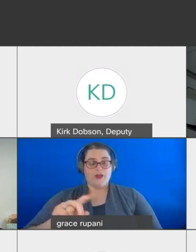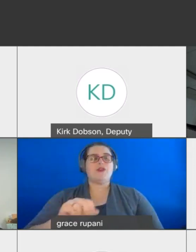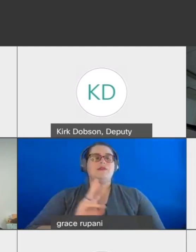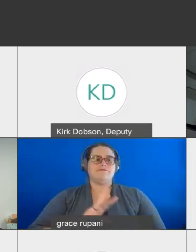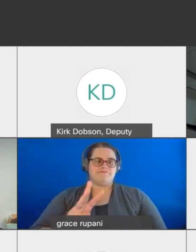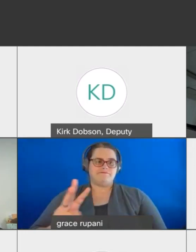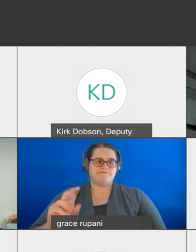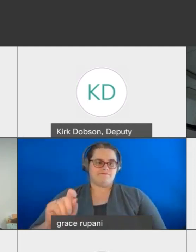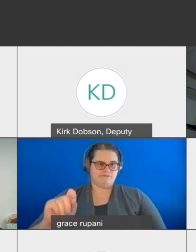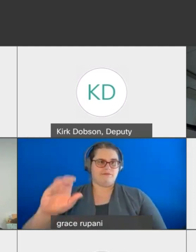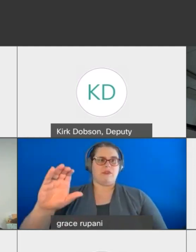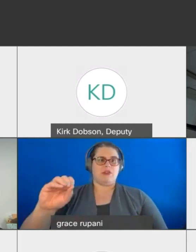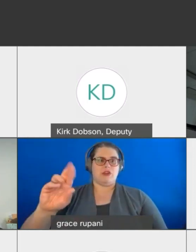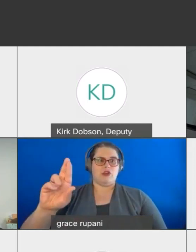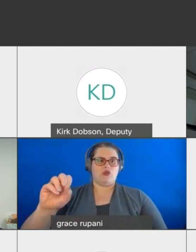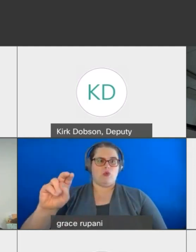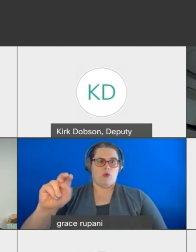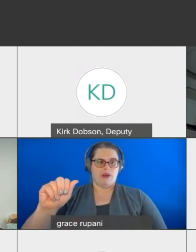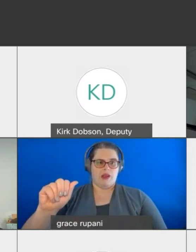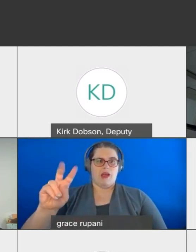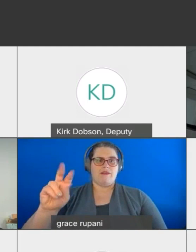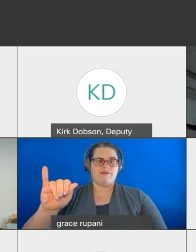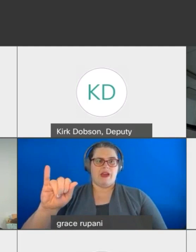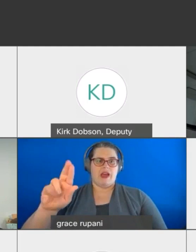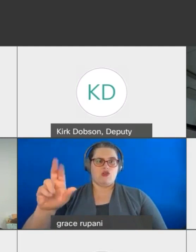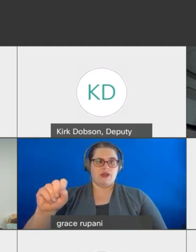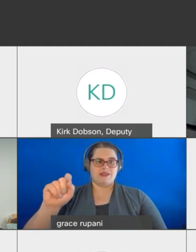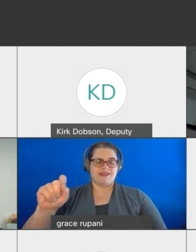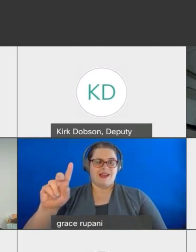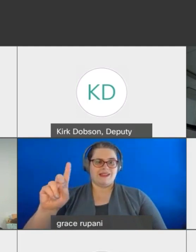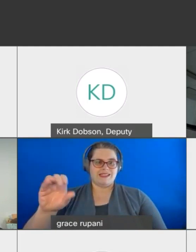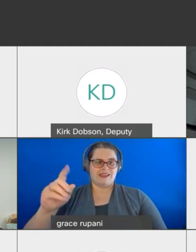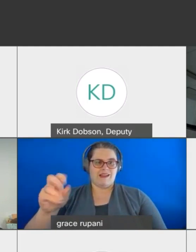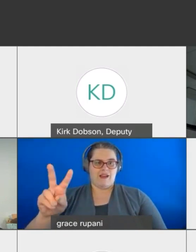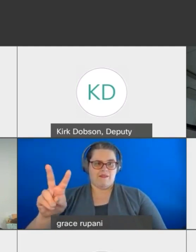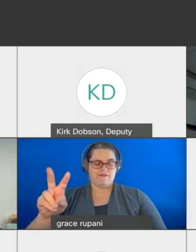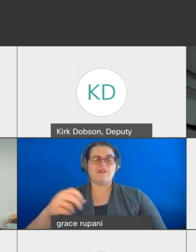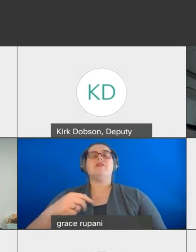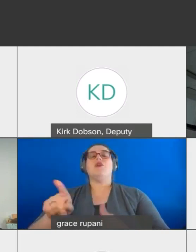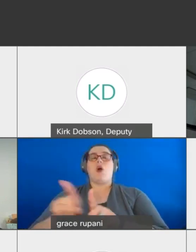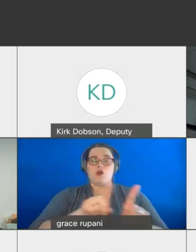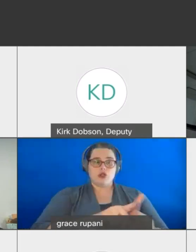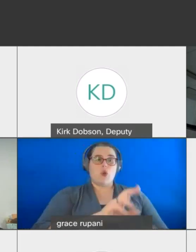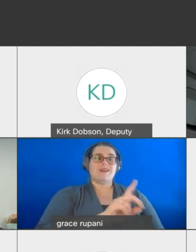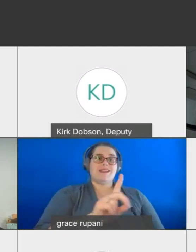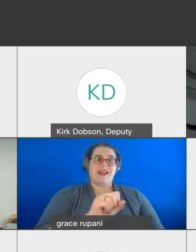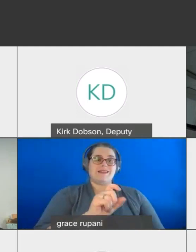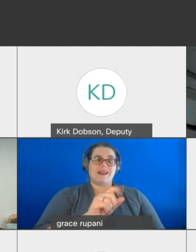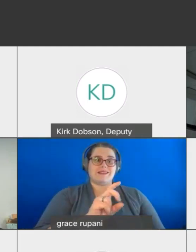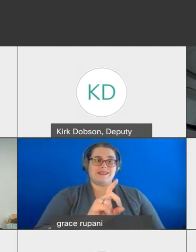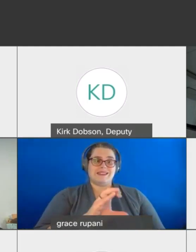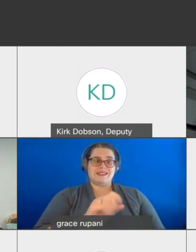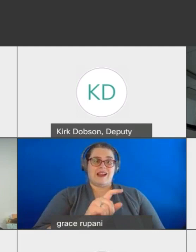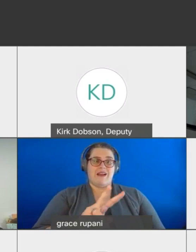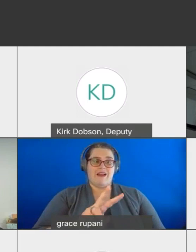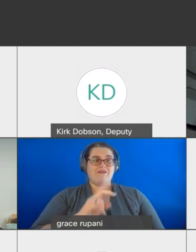coronavirus.dc.gov as well. It will be posted on our website and we will push it out in addition to that. So people